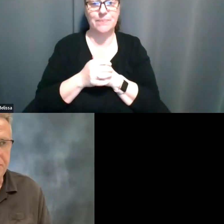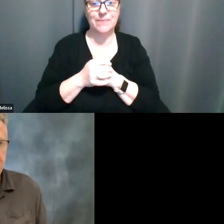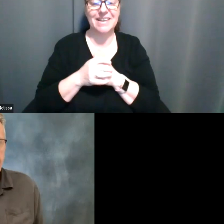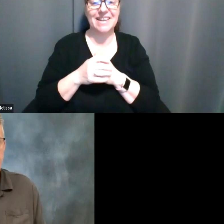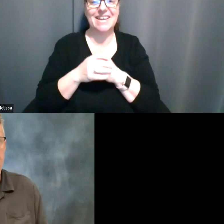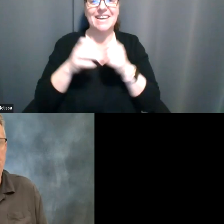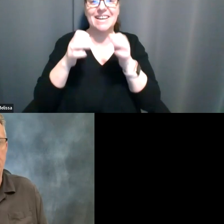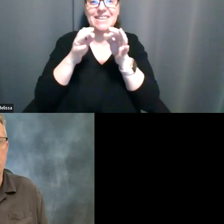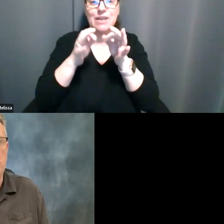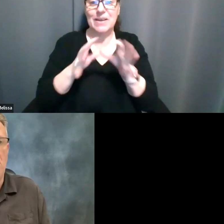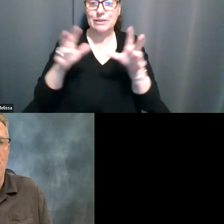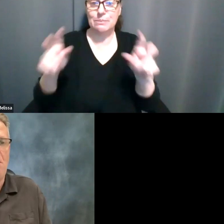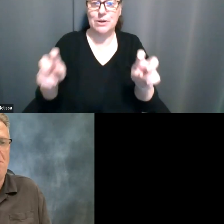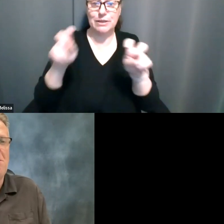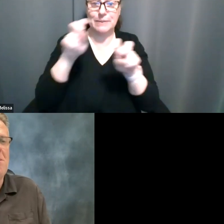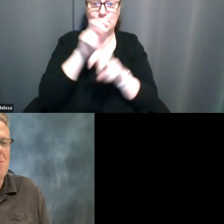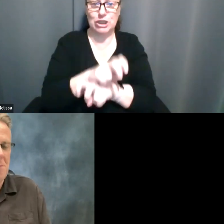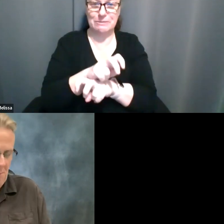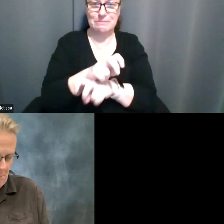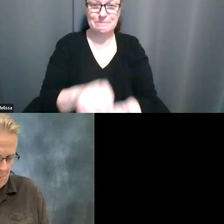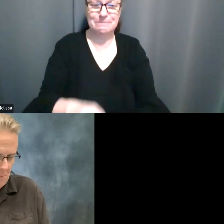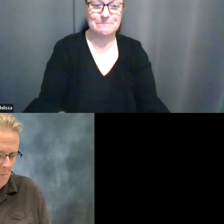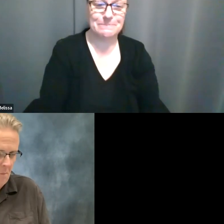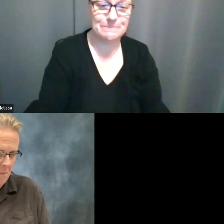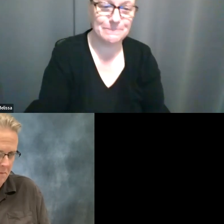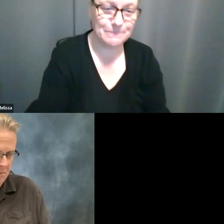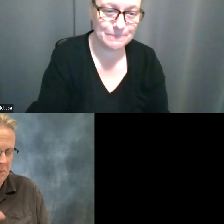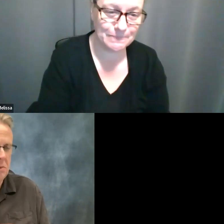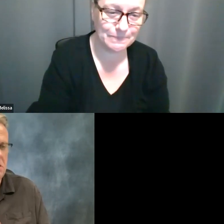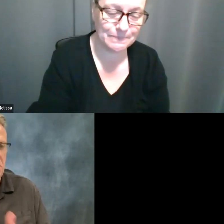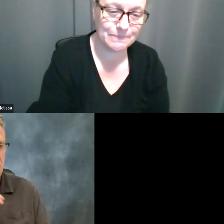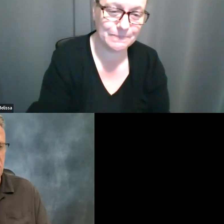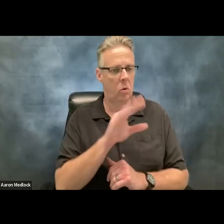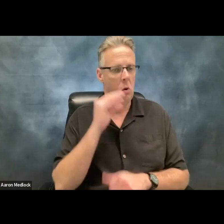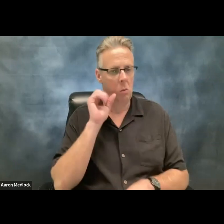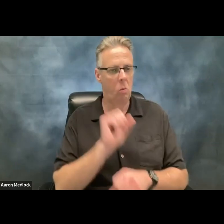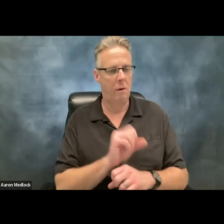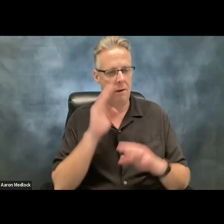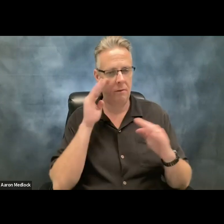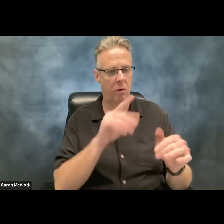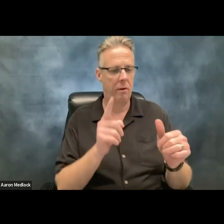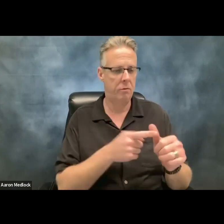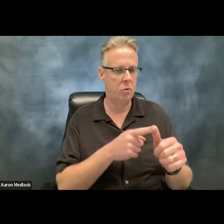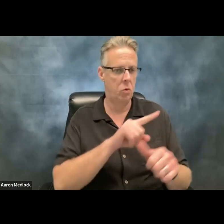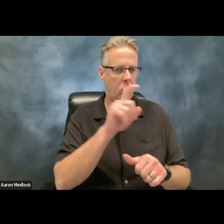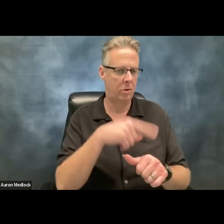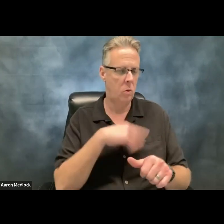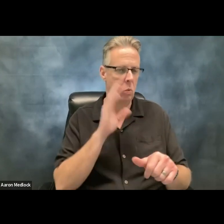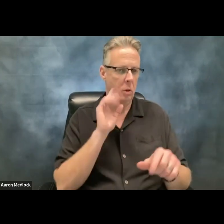So we're asking you for your homework from this meeting to focus on that first question that we offered you, which again, we'll send